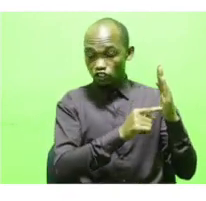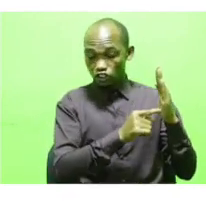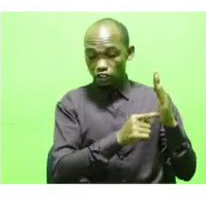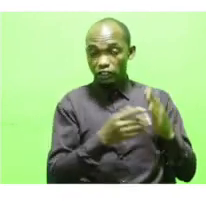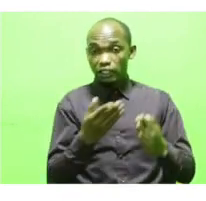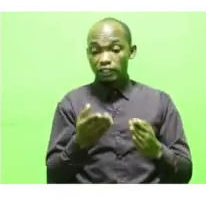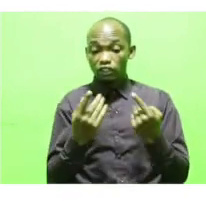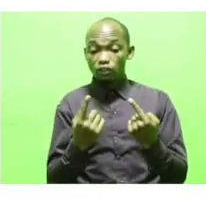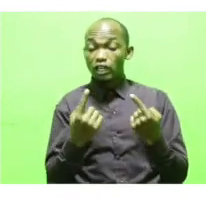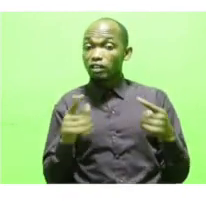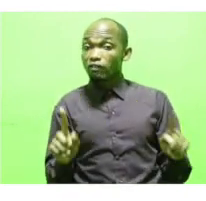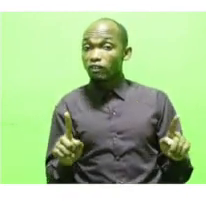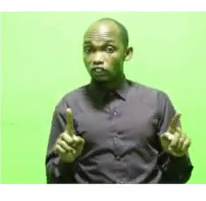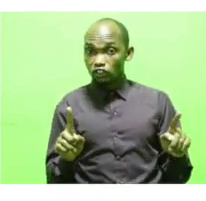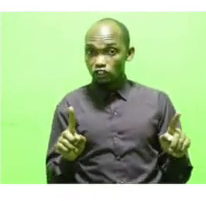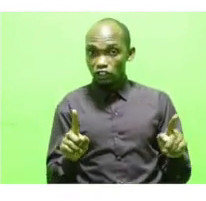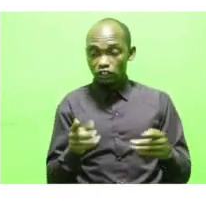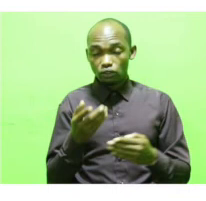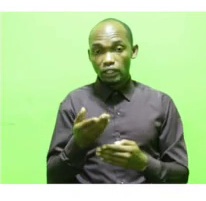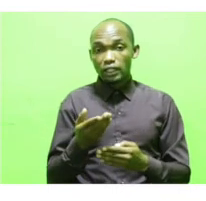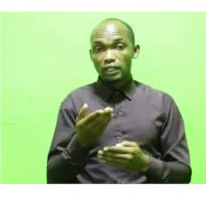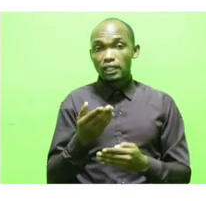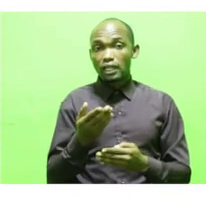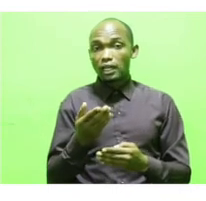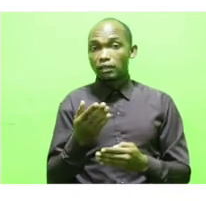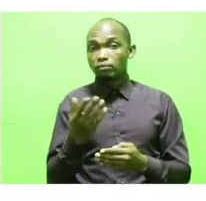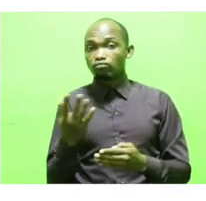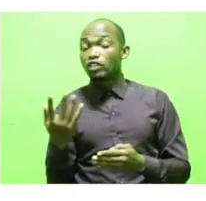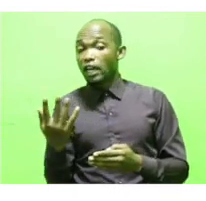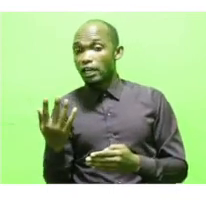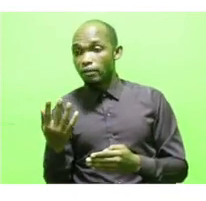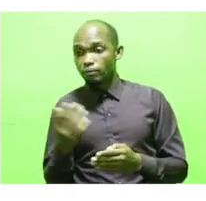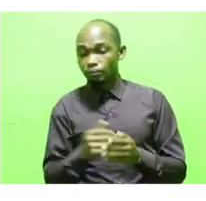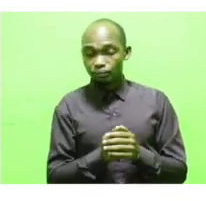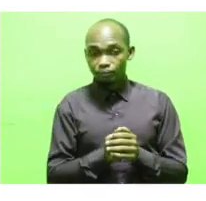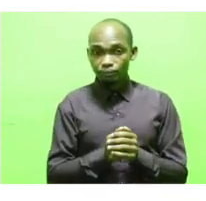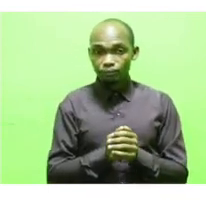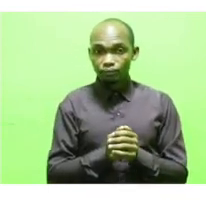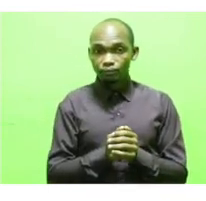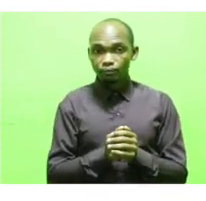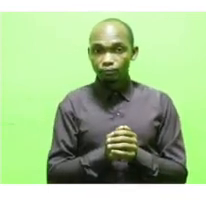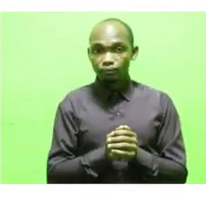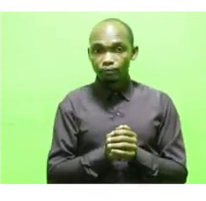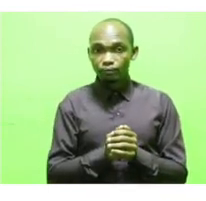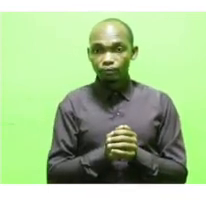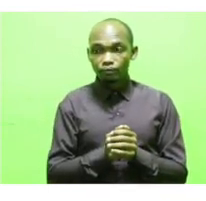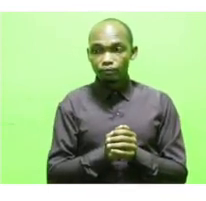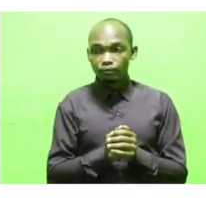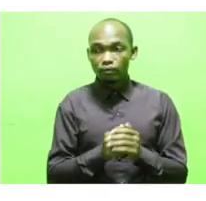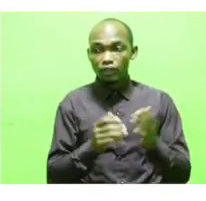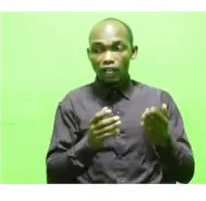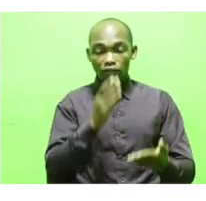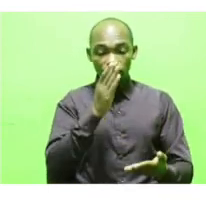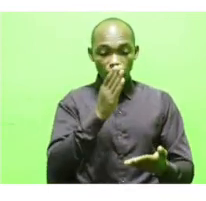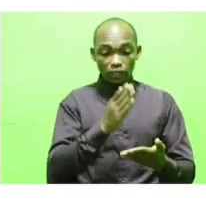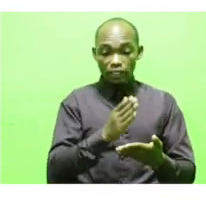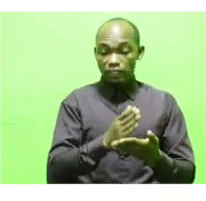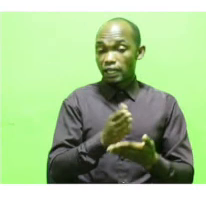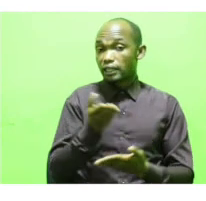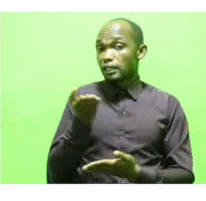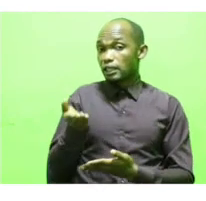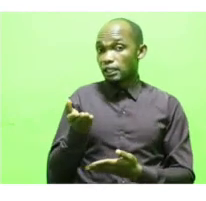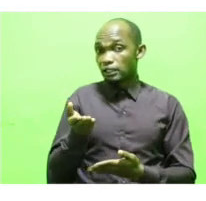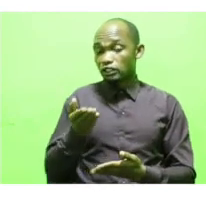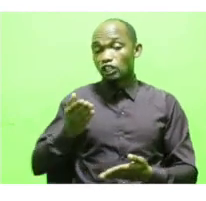to differentiate between the diffuse growth and localized growth. After we've done